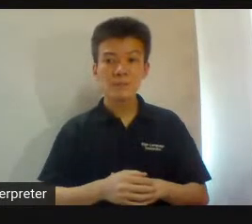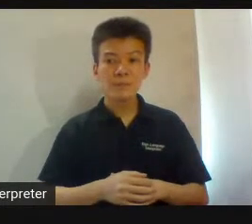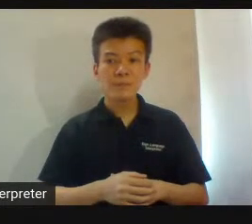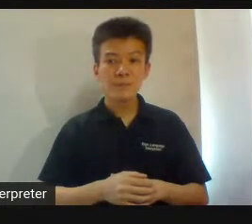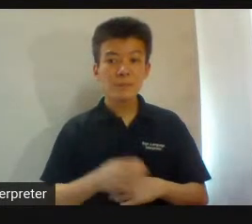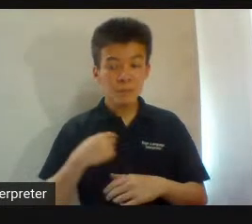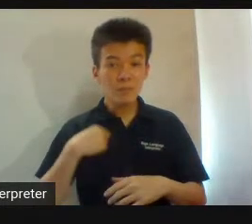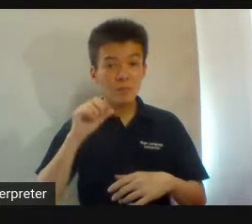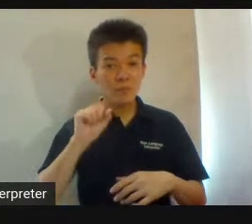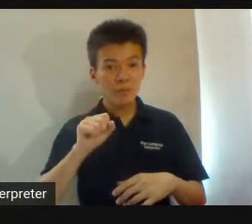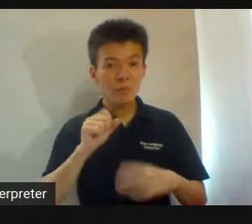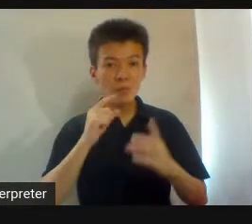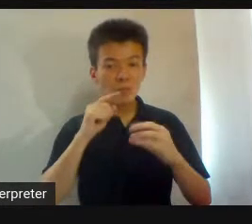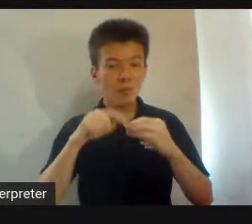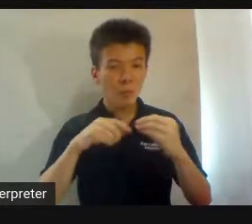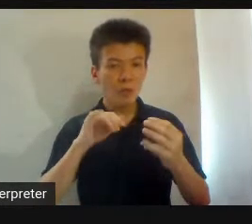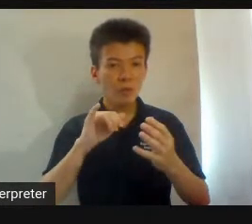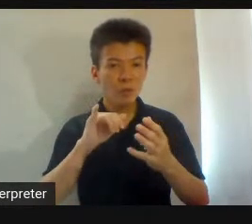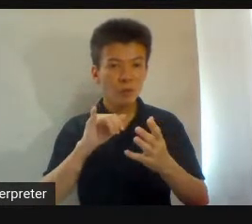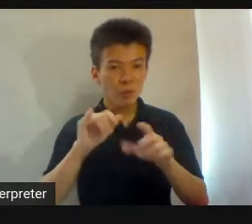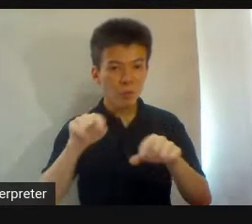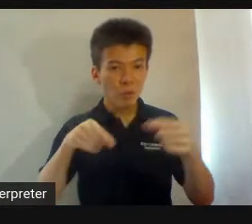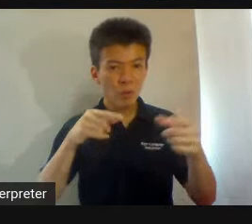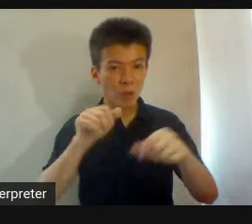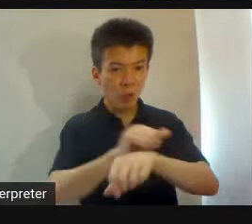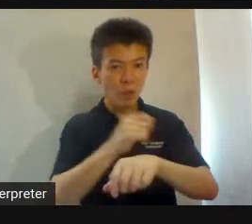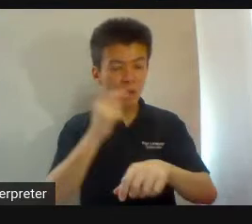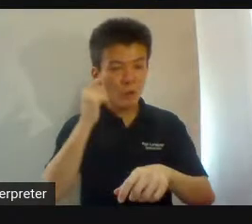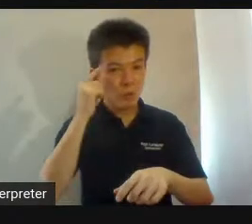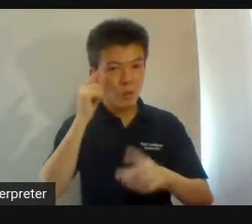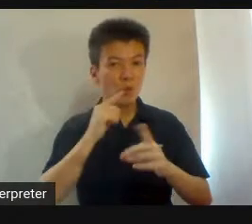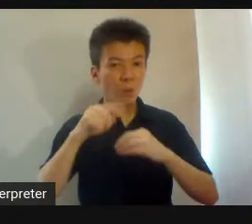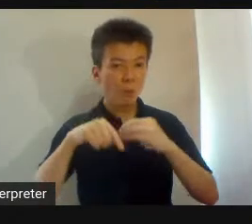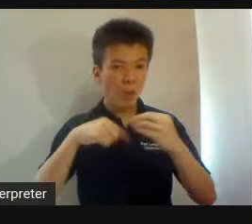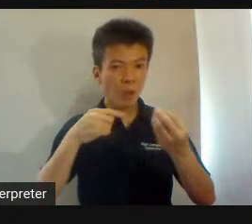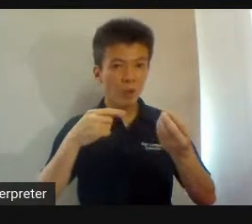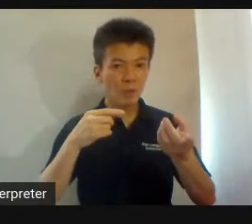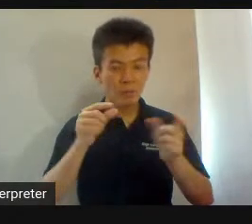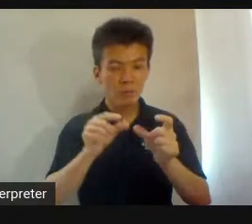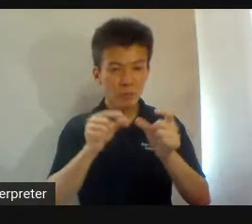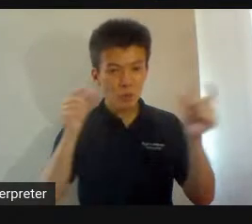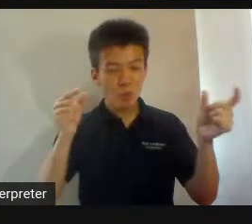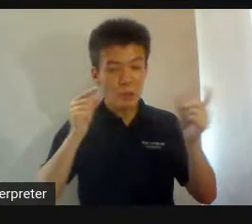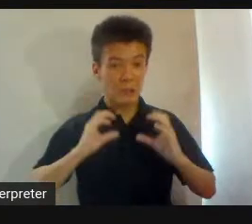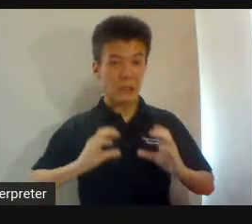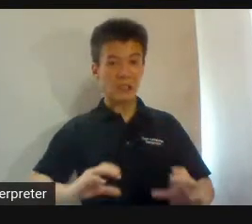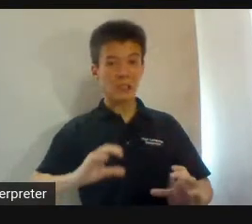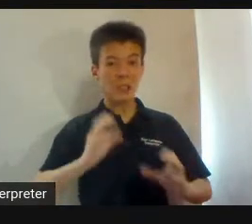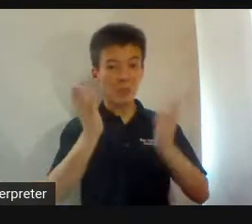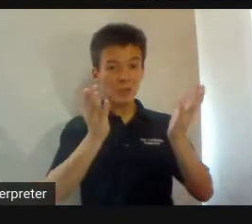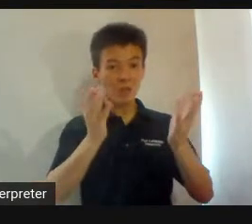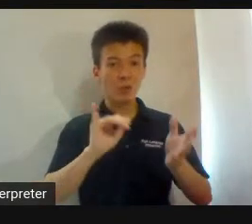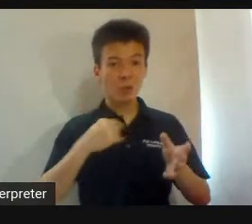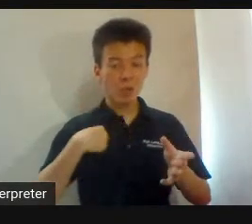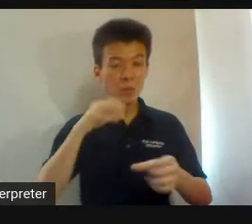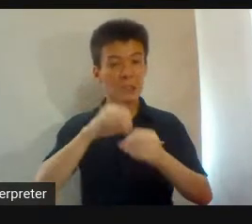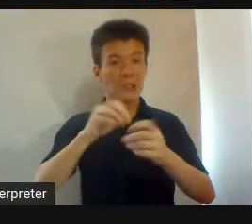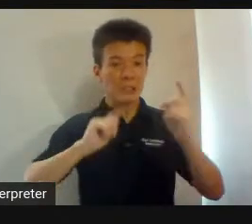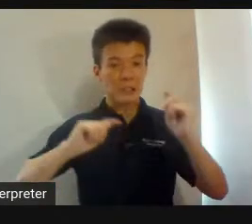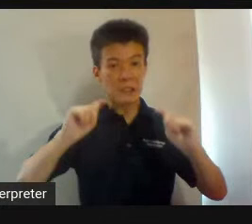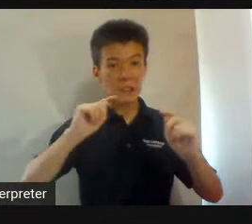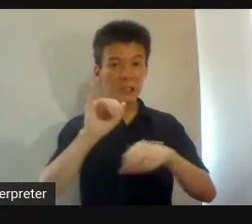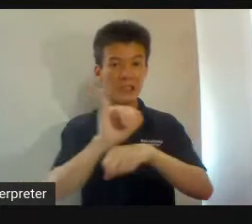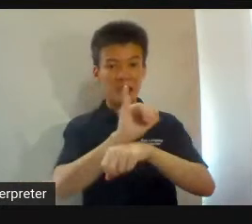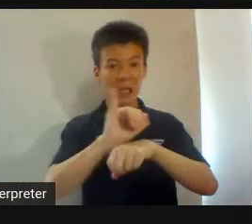And I can talk maybe a little bit more about this as we go along, but I always talk about great customer service as well. I mean, I'm in the theatre industry,